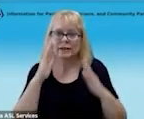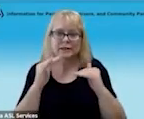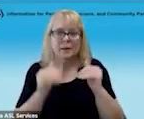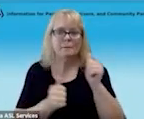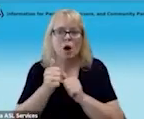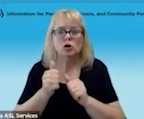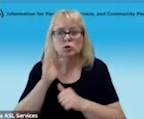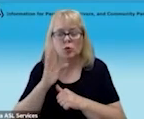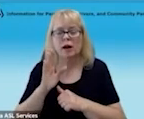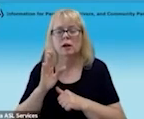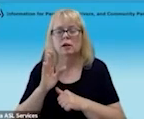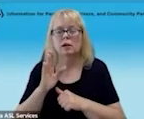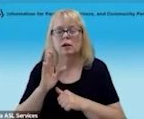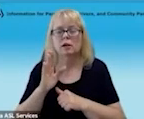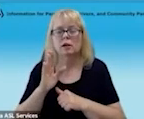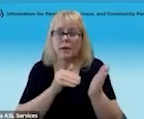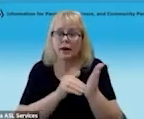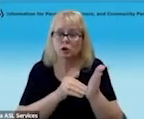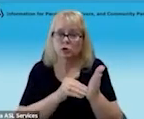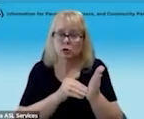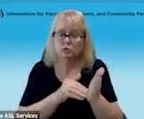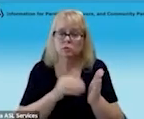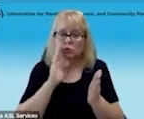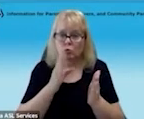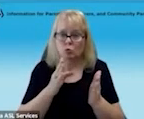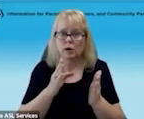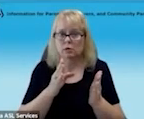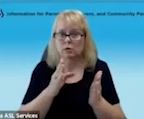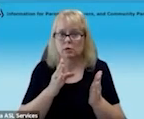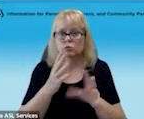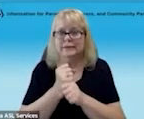already do for routine childhood vaccines. Next slide, please.